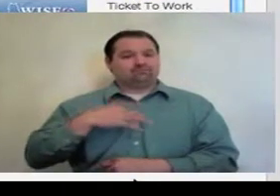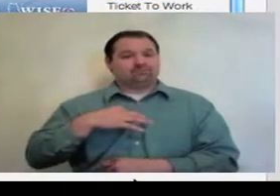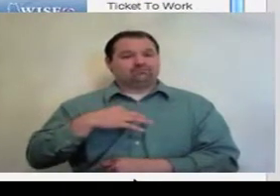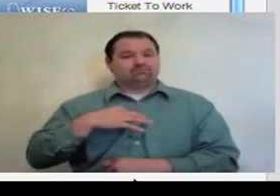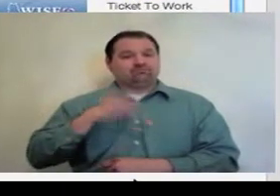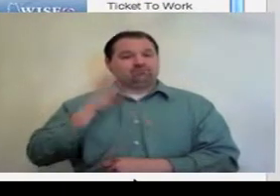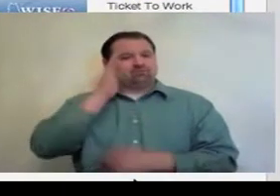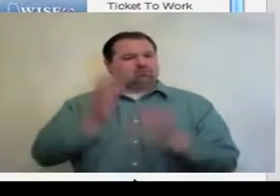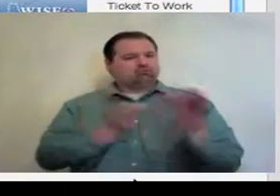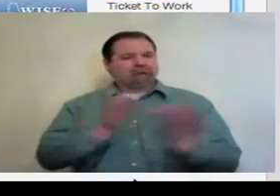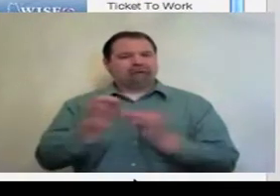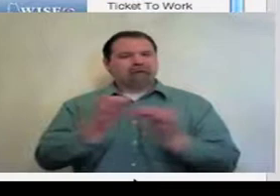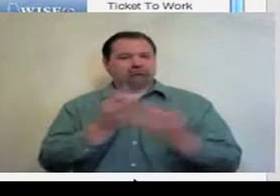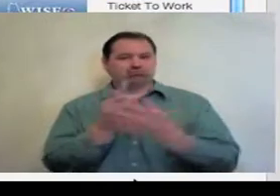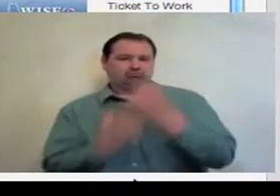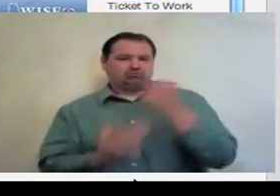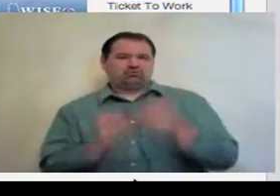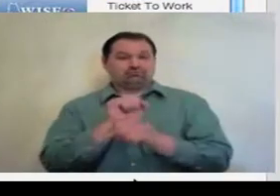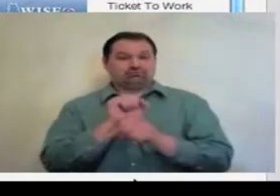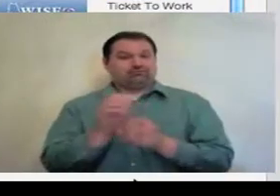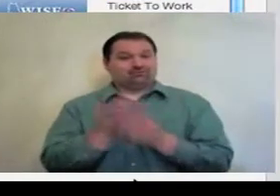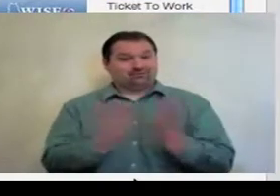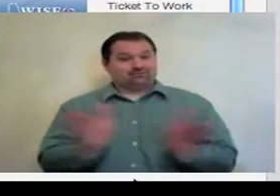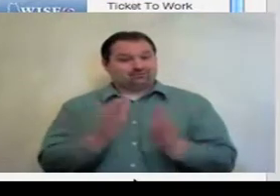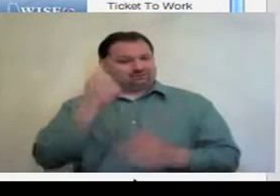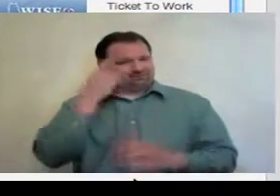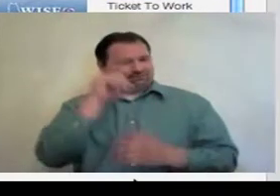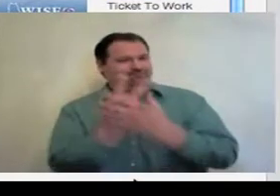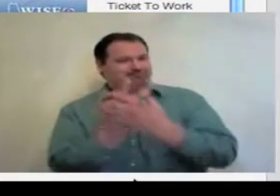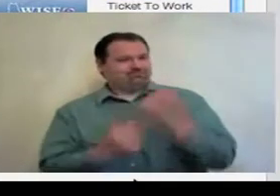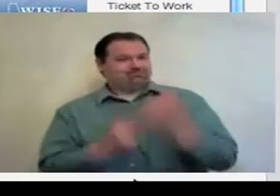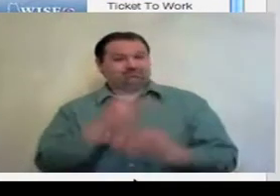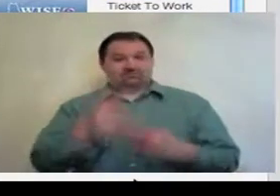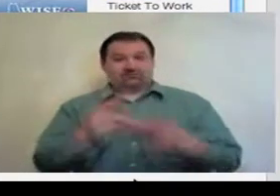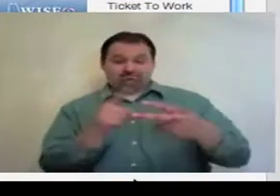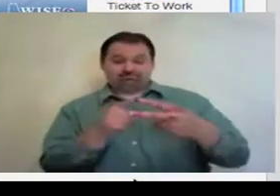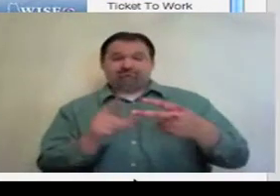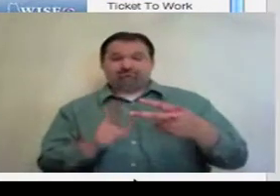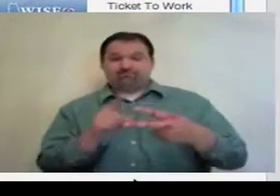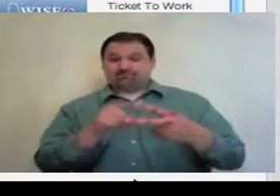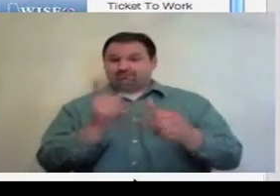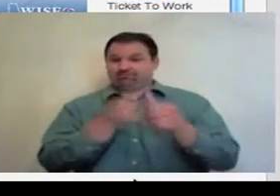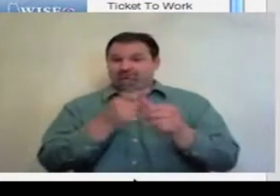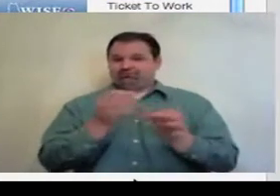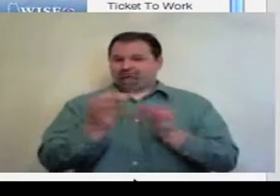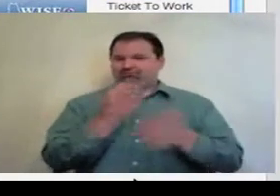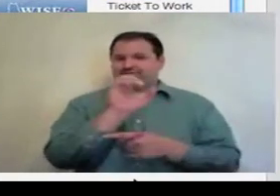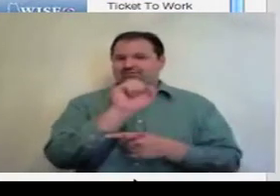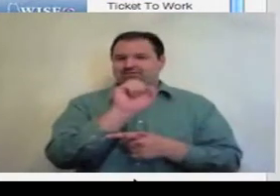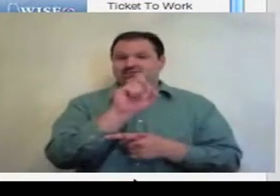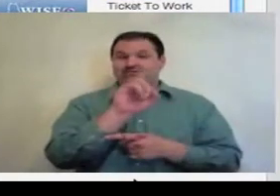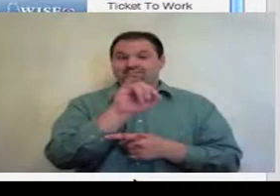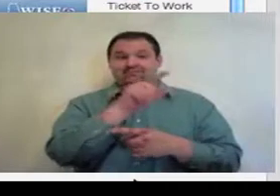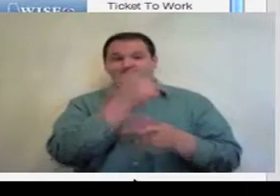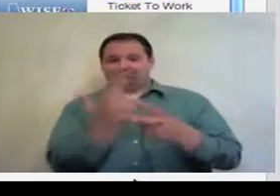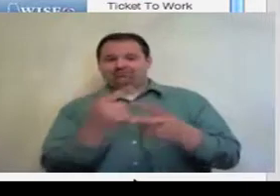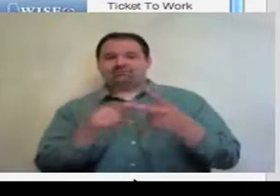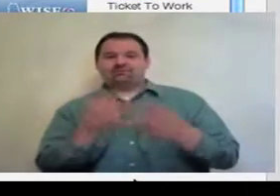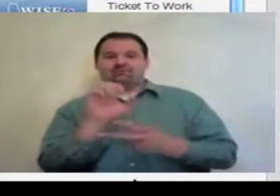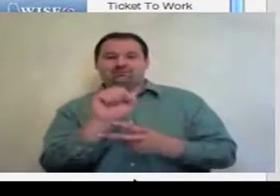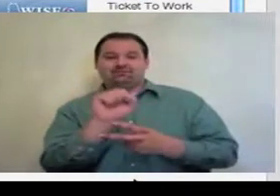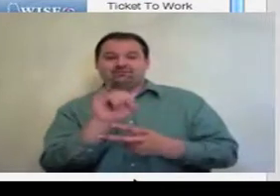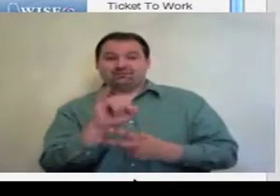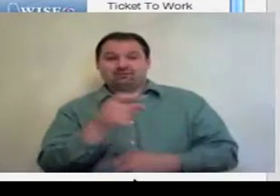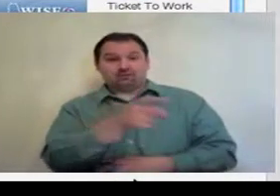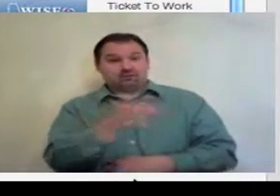going to present the work incentives today by both programs, so we'll review SSDI first and then go over the SSI work incentives. And those